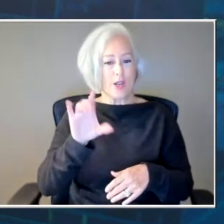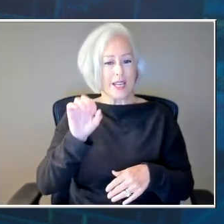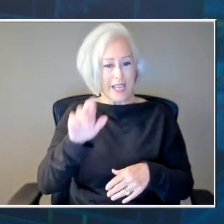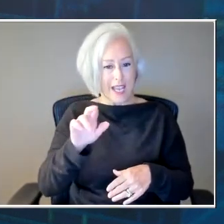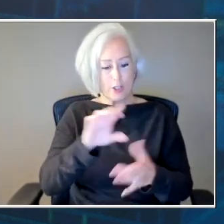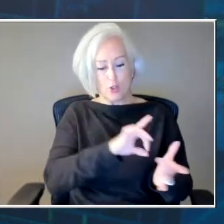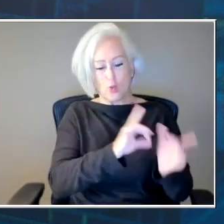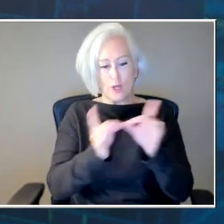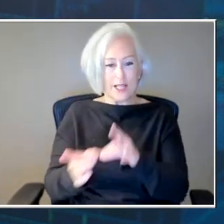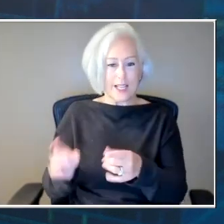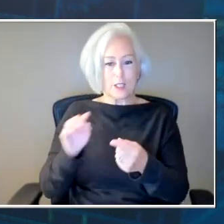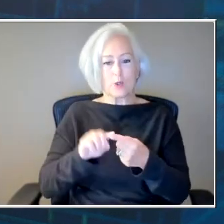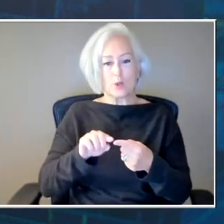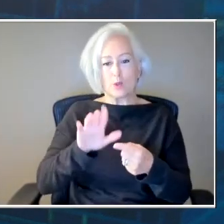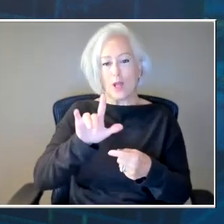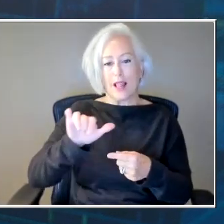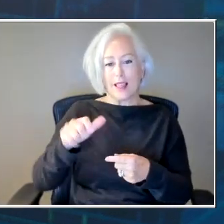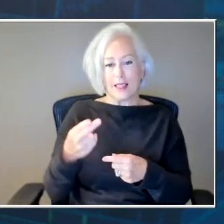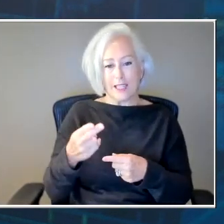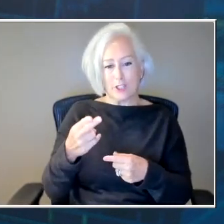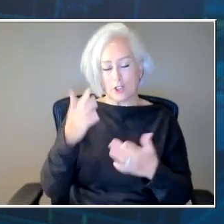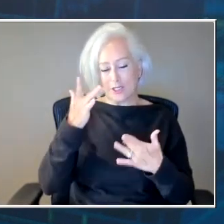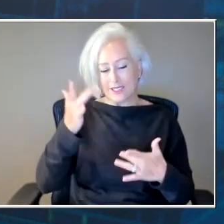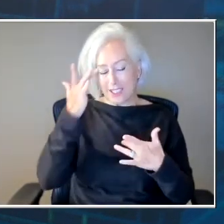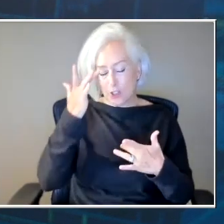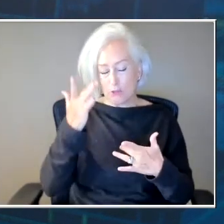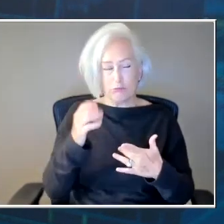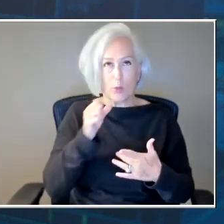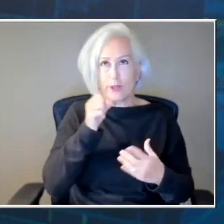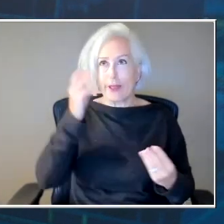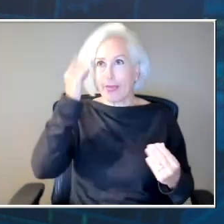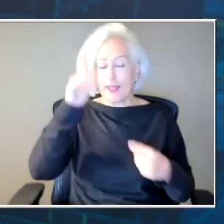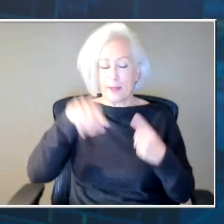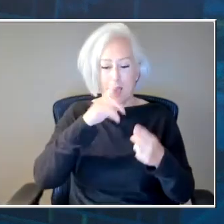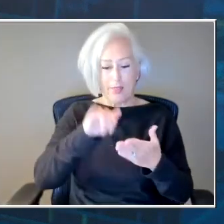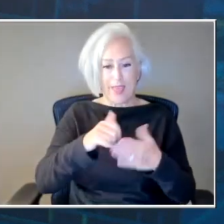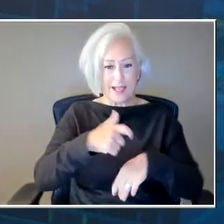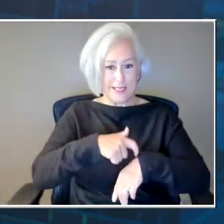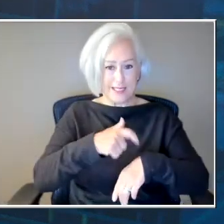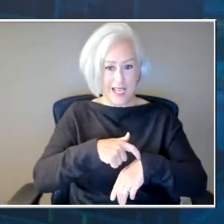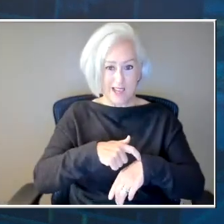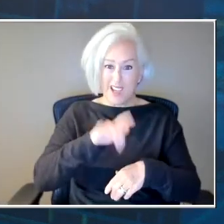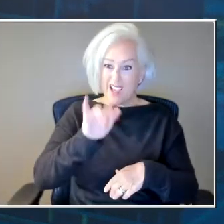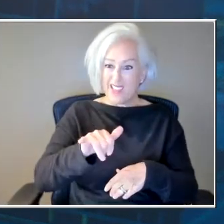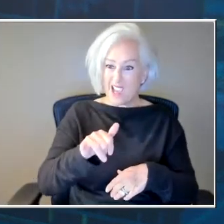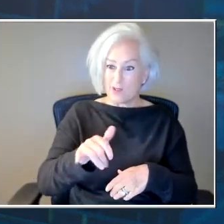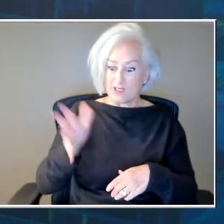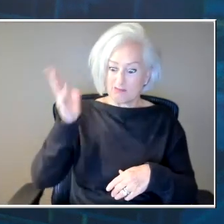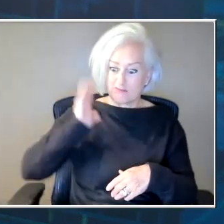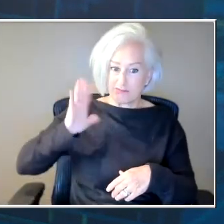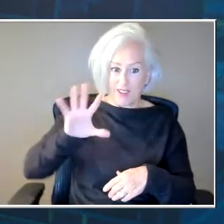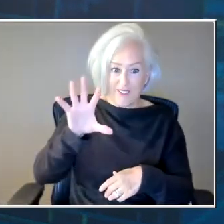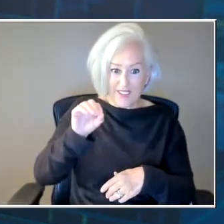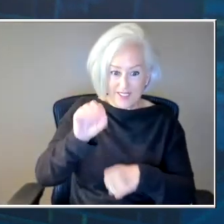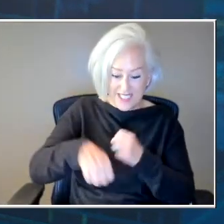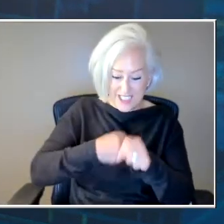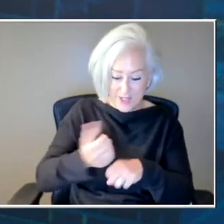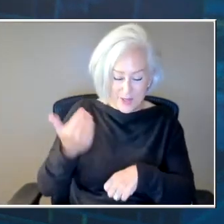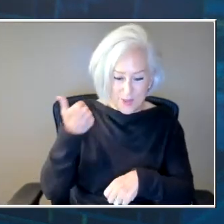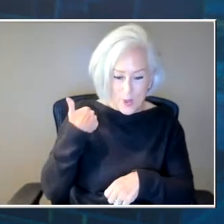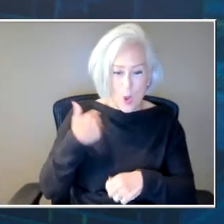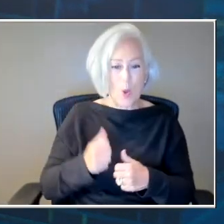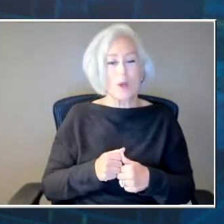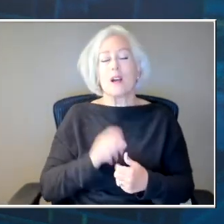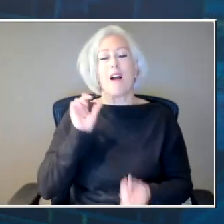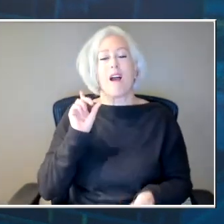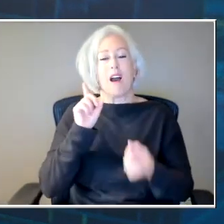colorectal cancer. And we really didn't think much more about it at that point in time. This is also 50 years ago. Until